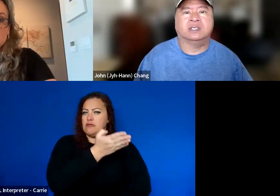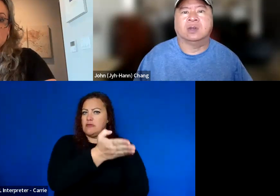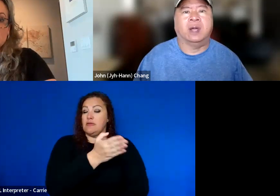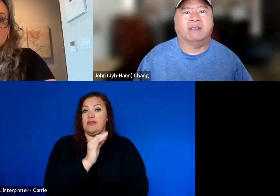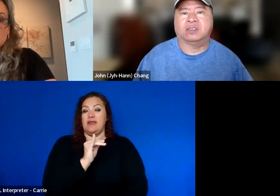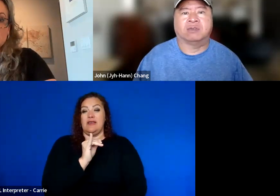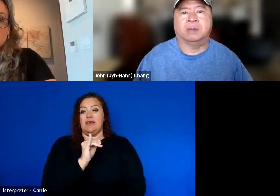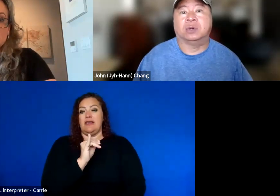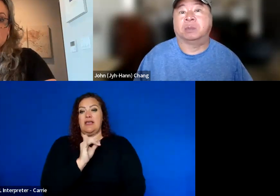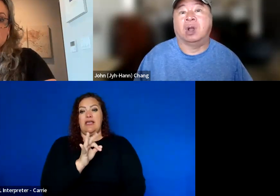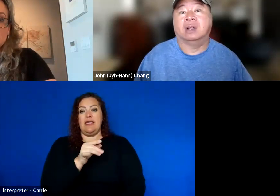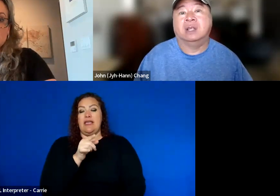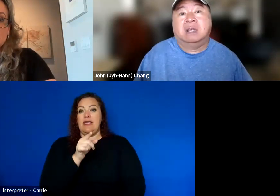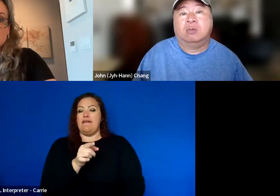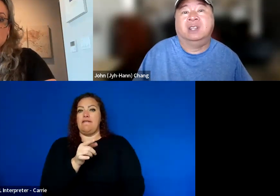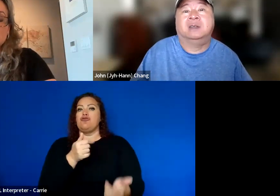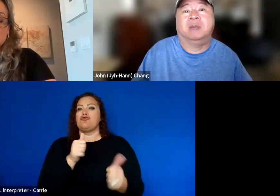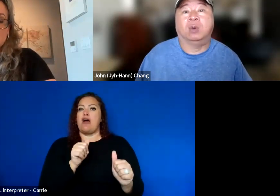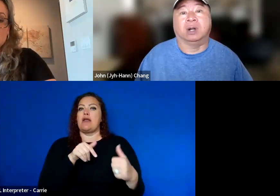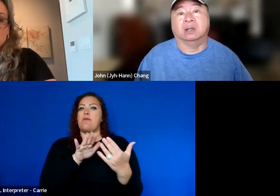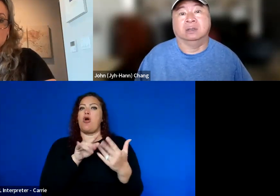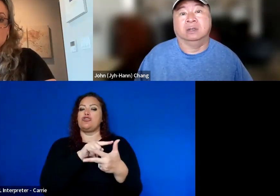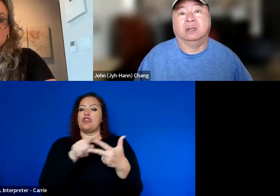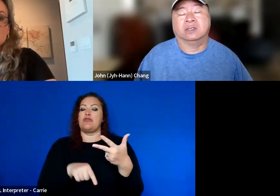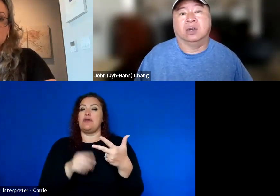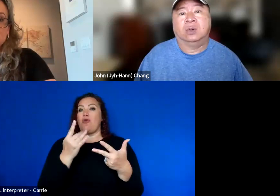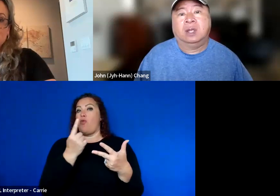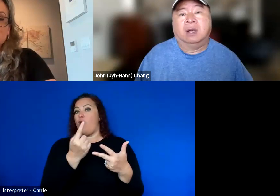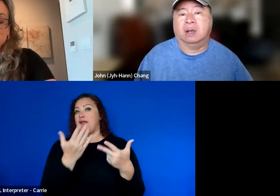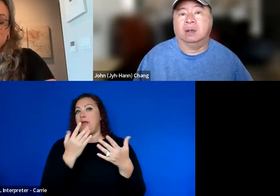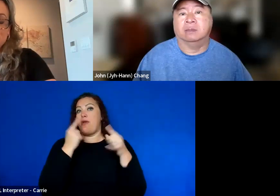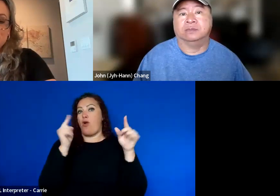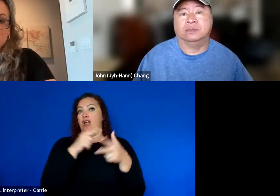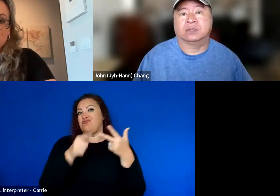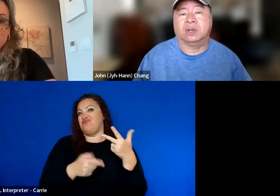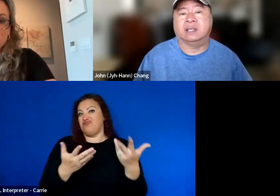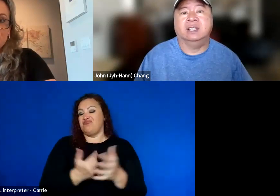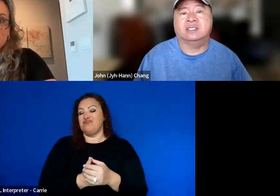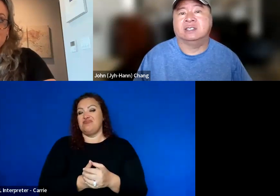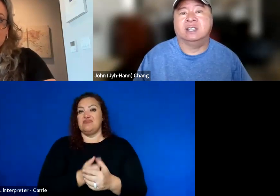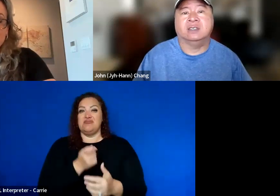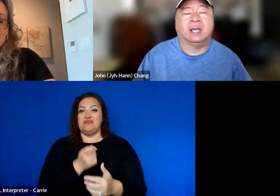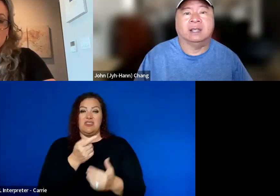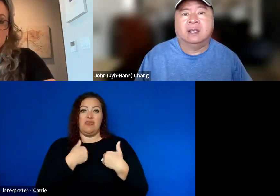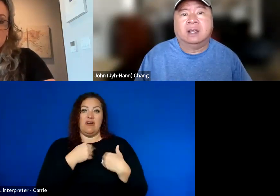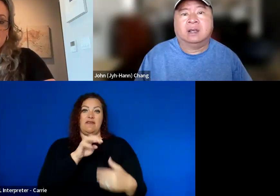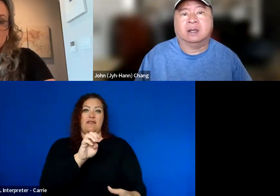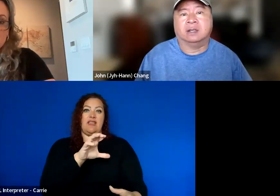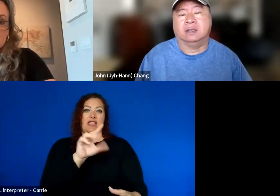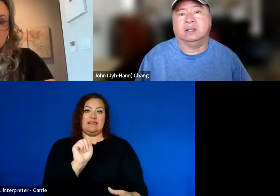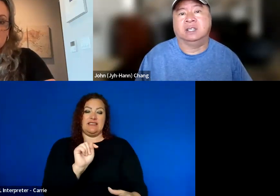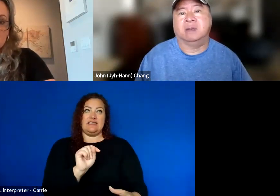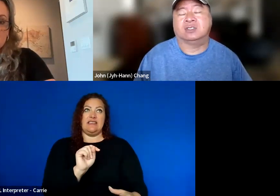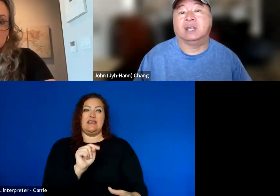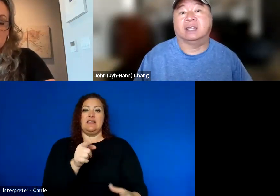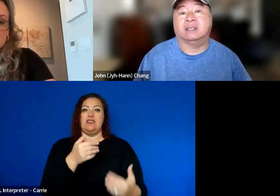go, Lisa, go after it from 3-prong, one of them may work. So so you got the ECT, you got